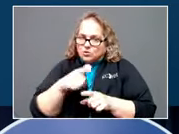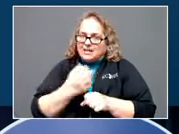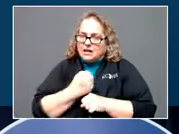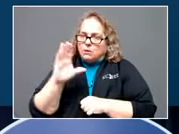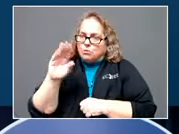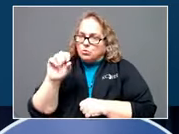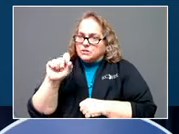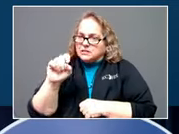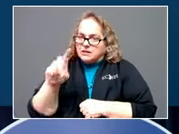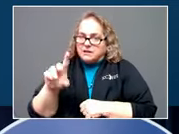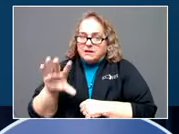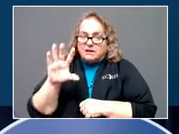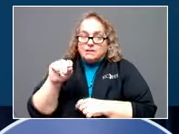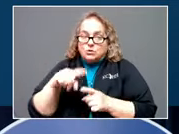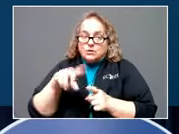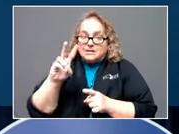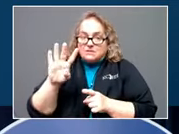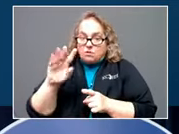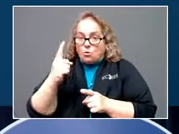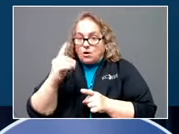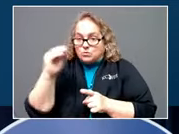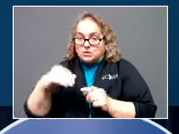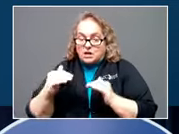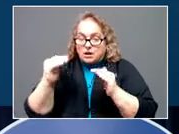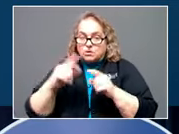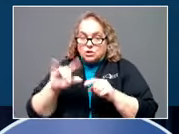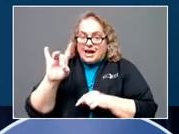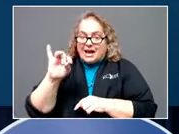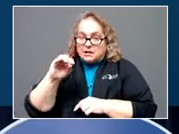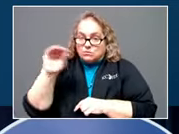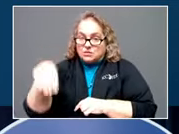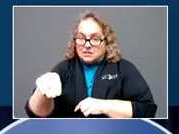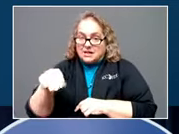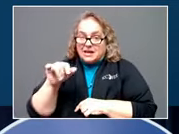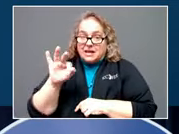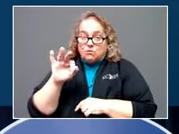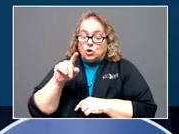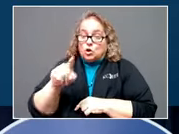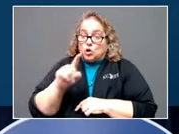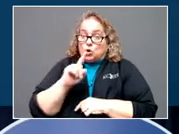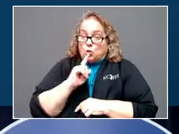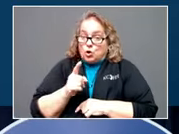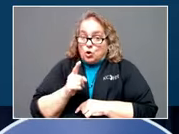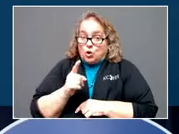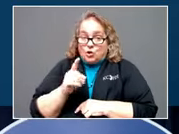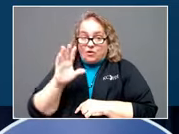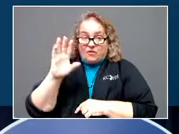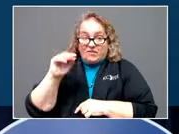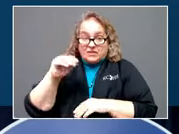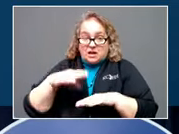64, up a percent to 80%. So look at that. If you are of the demographic 50 and up in